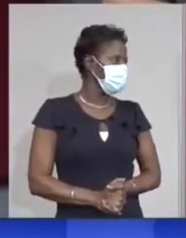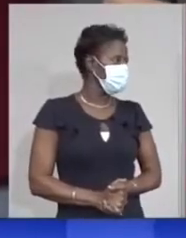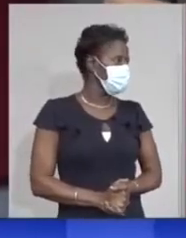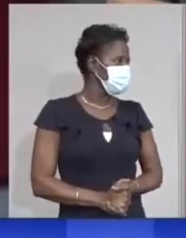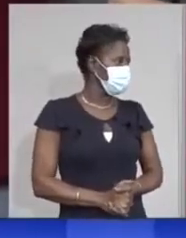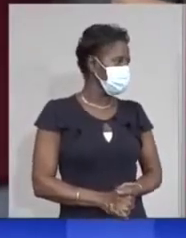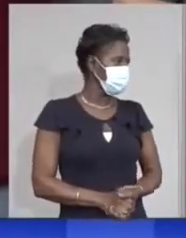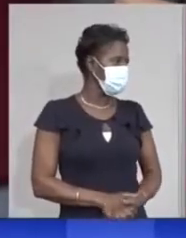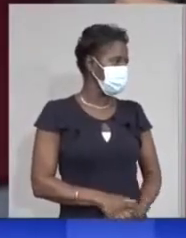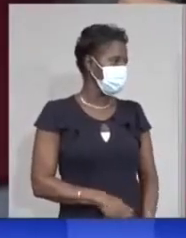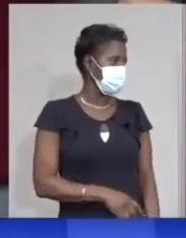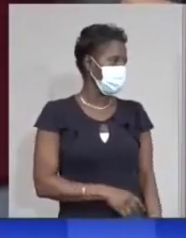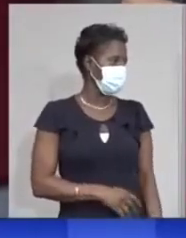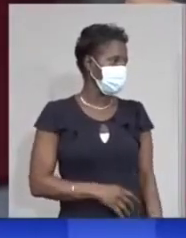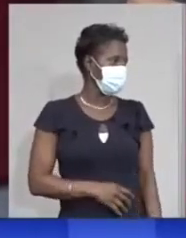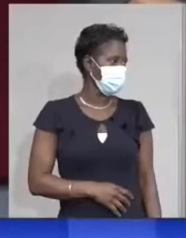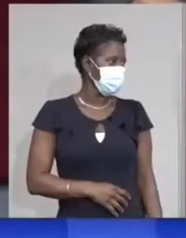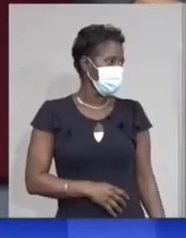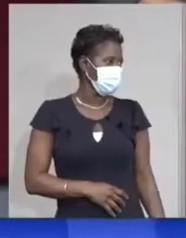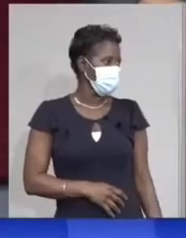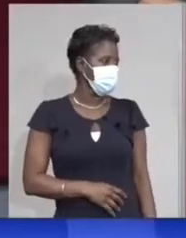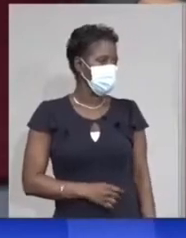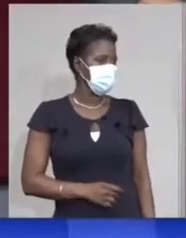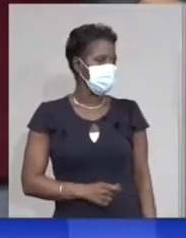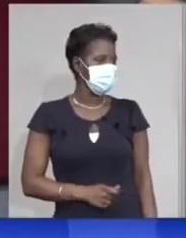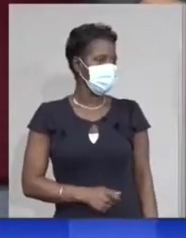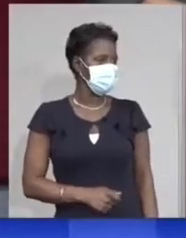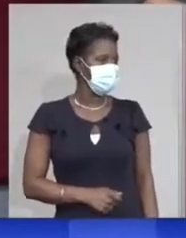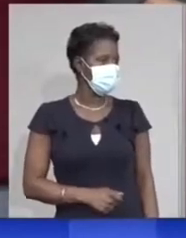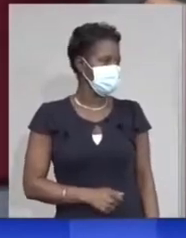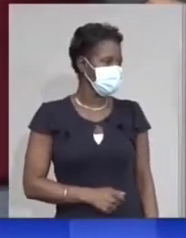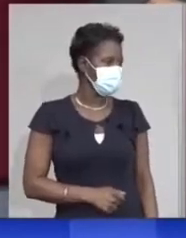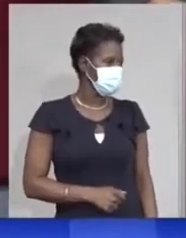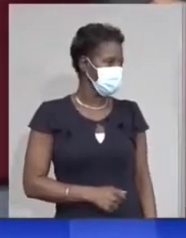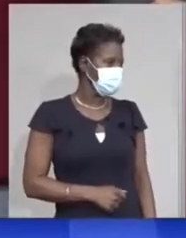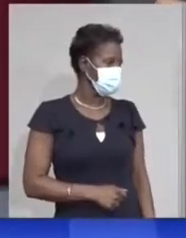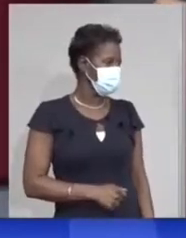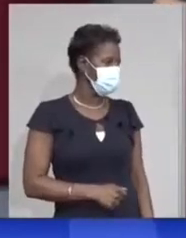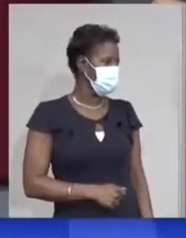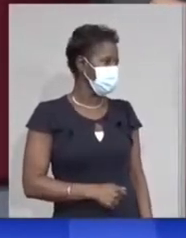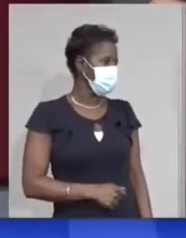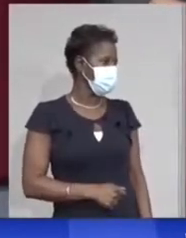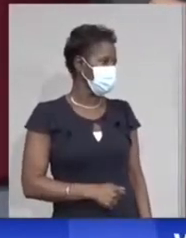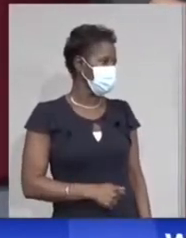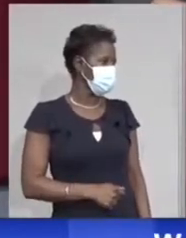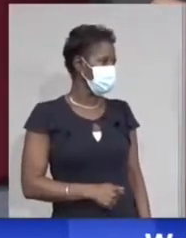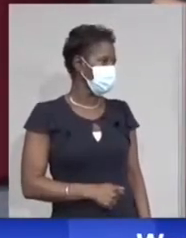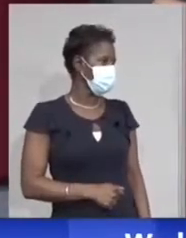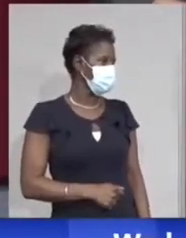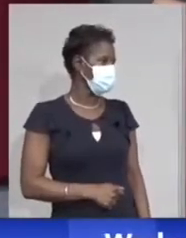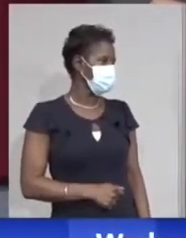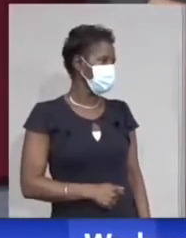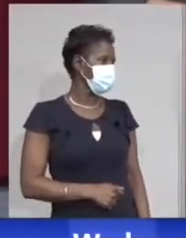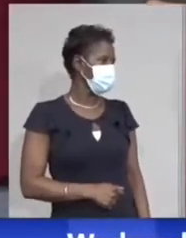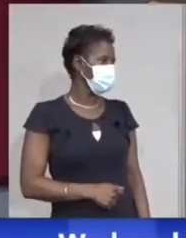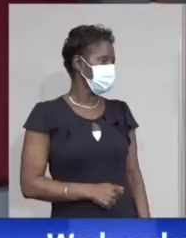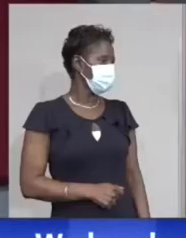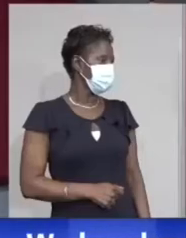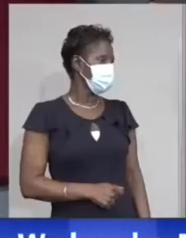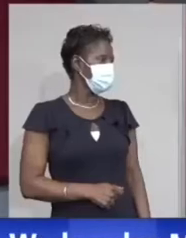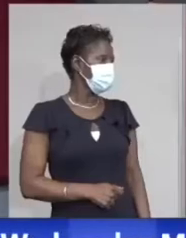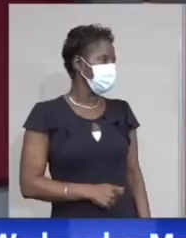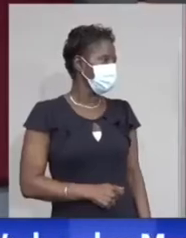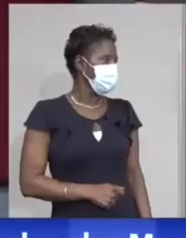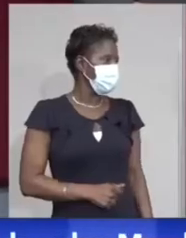Building. Chief Medical Officer Dr. Sharon Belmar-George explained that over 10,000 individuals will be vaccinated